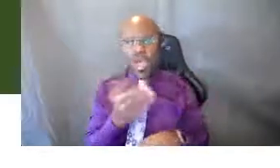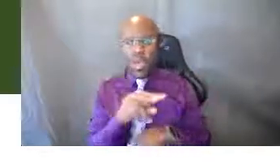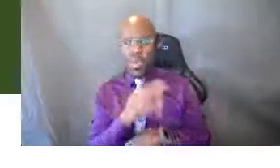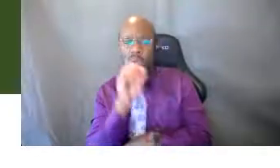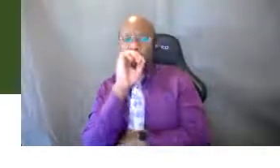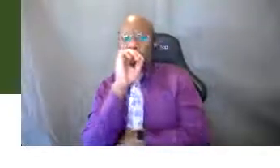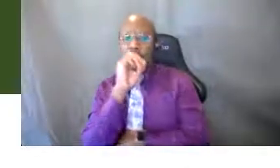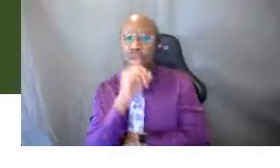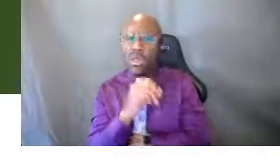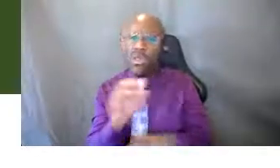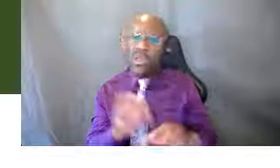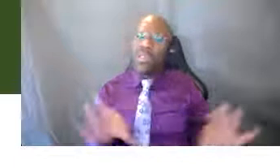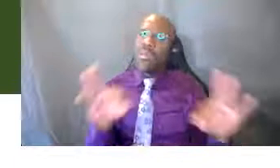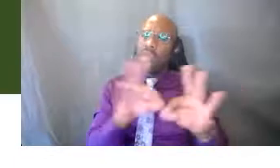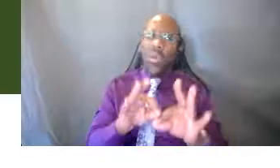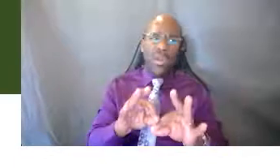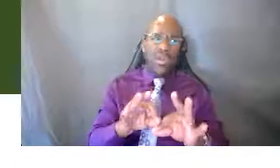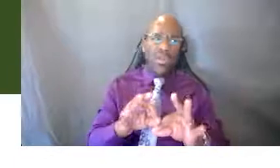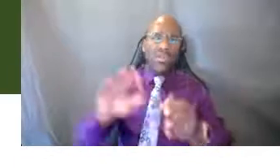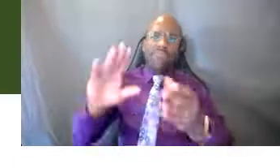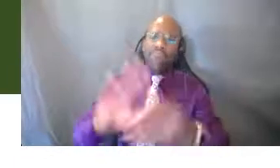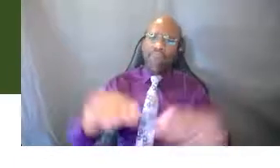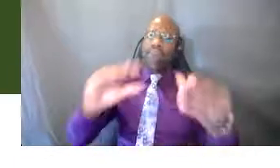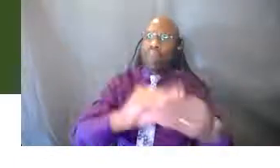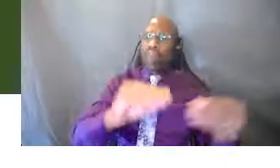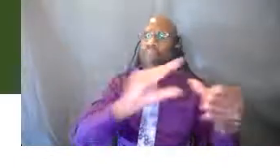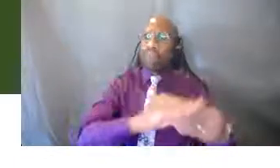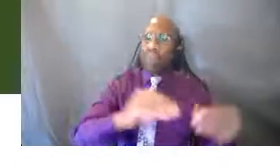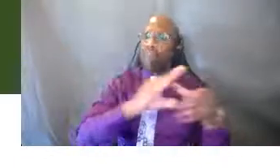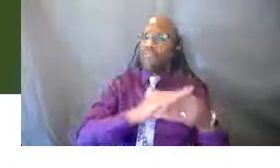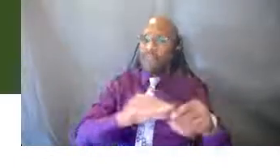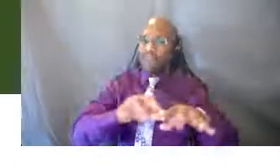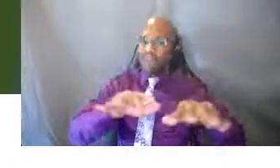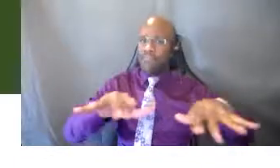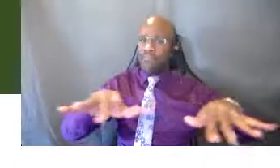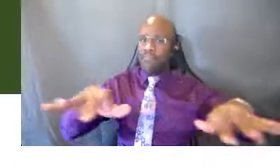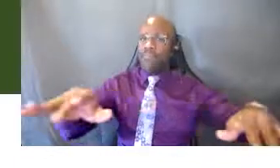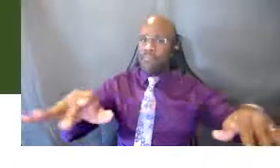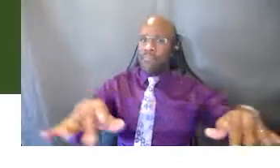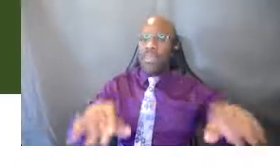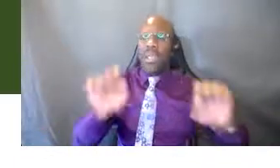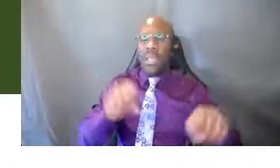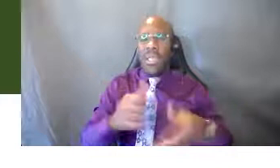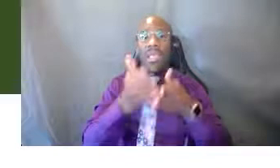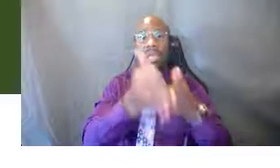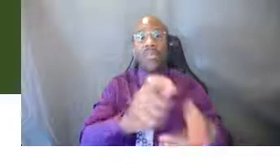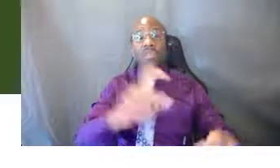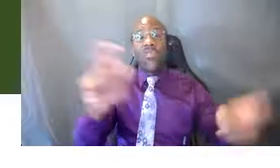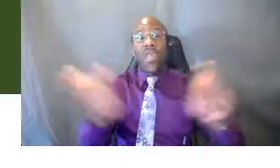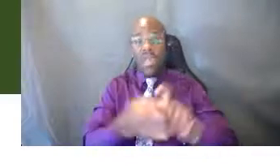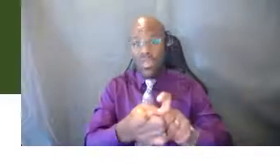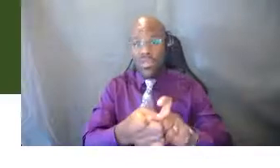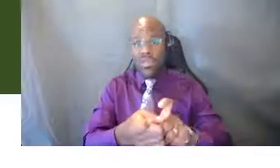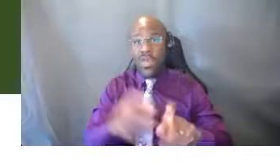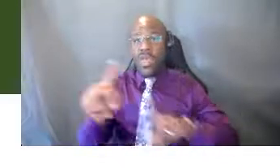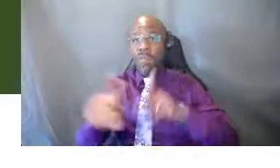talk about them. The only way change can be made is if we talk about what the problems are and talk